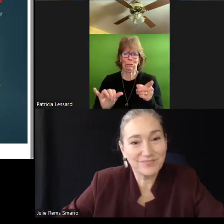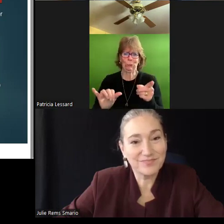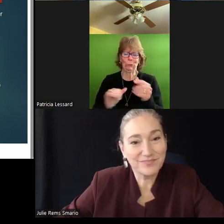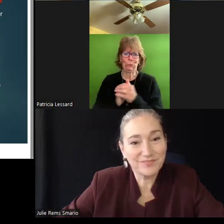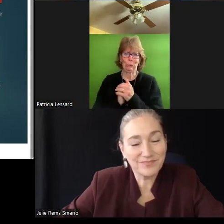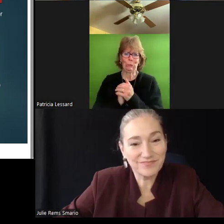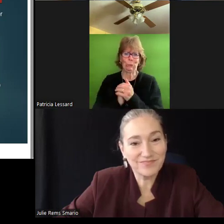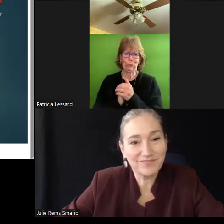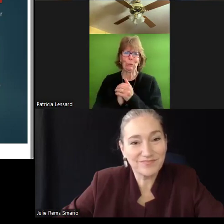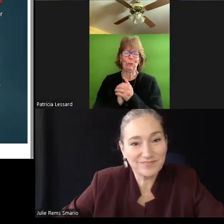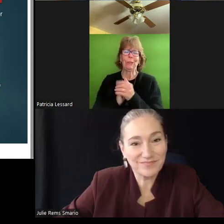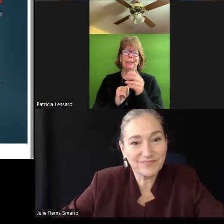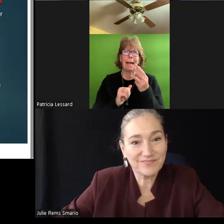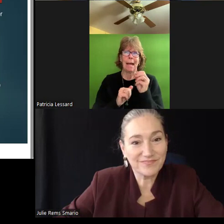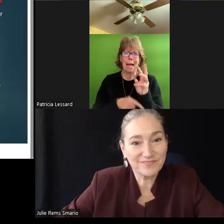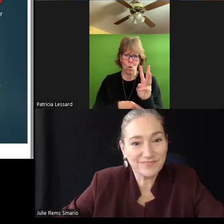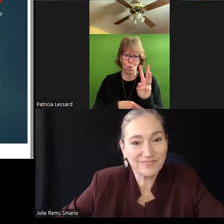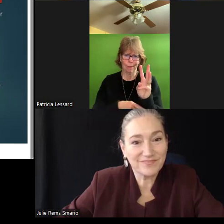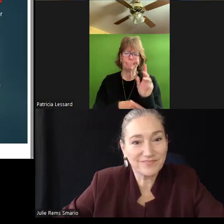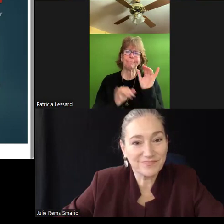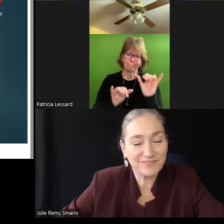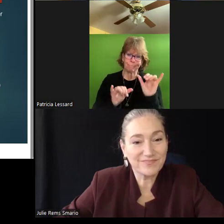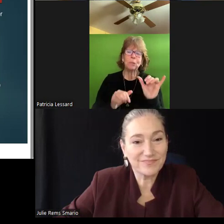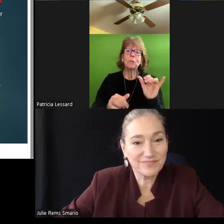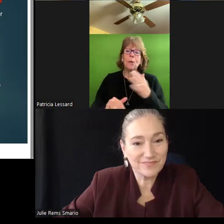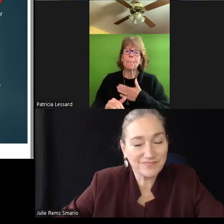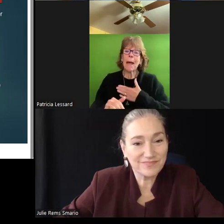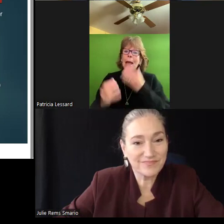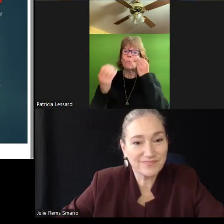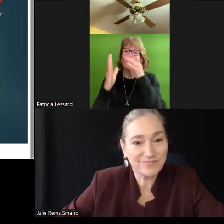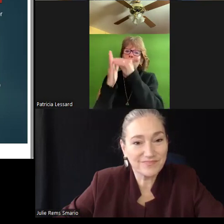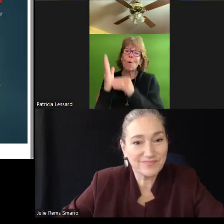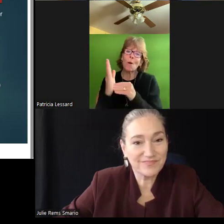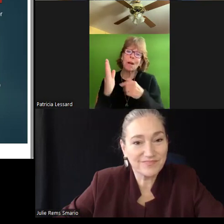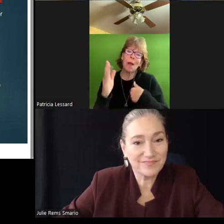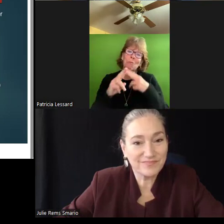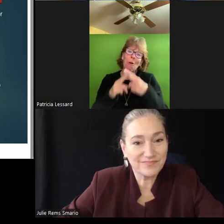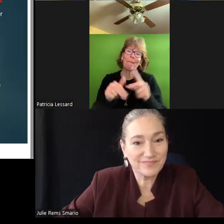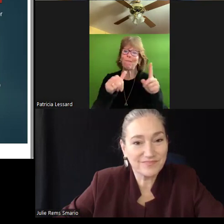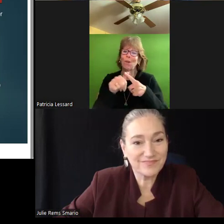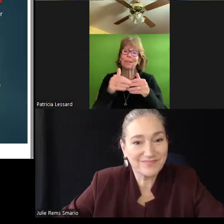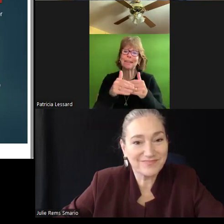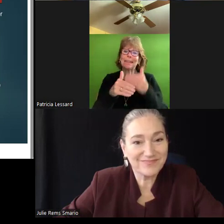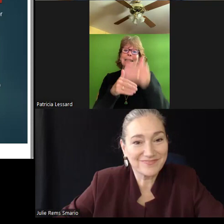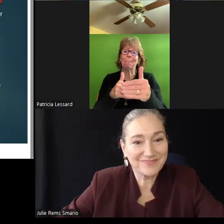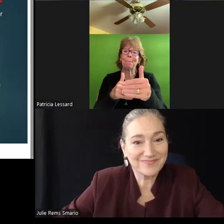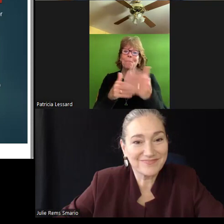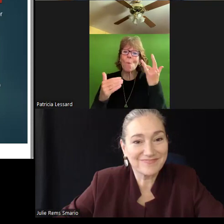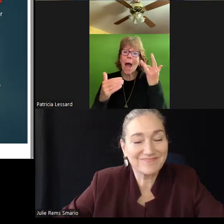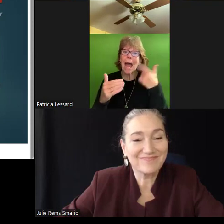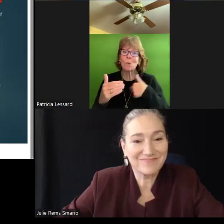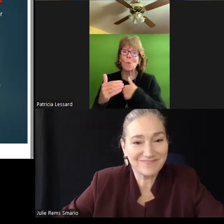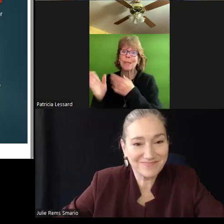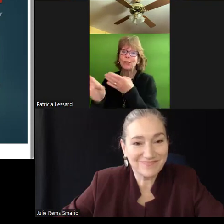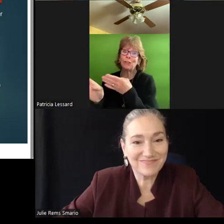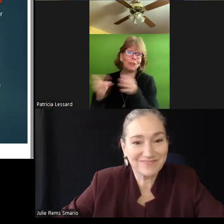consider the clinical report as a first step, I think it's an important pivot where we really